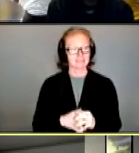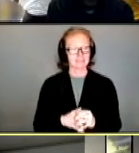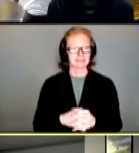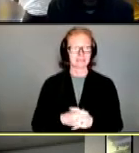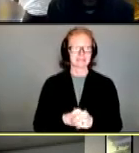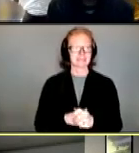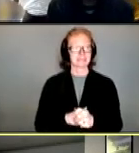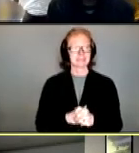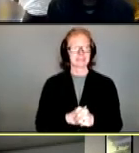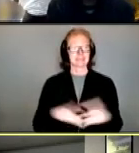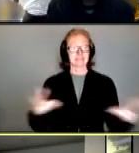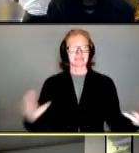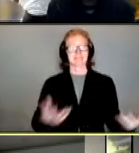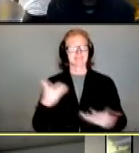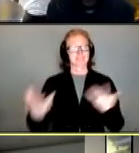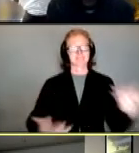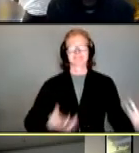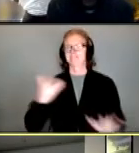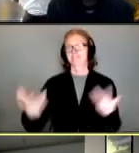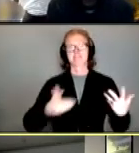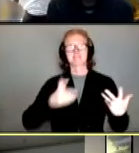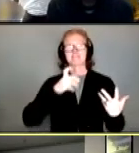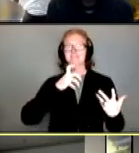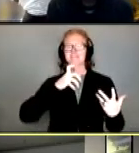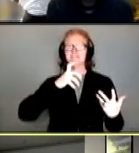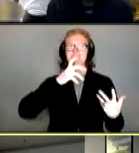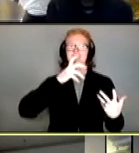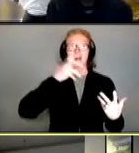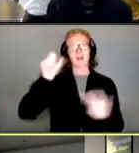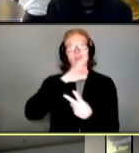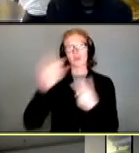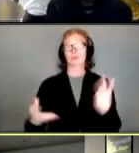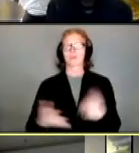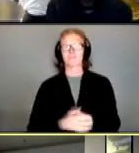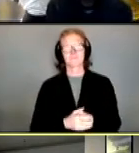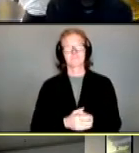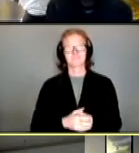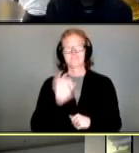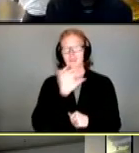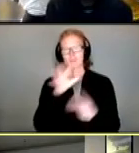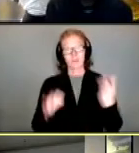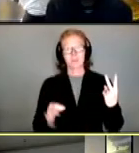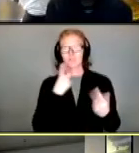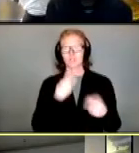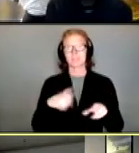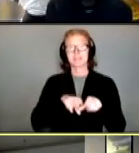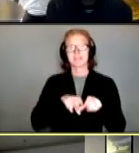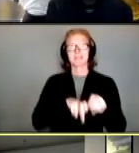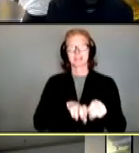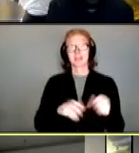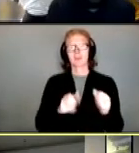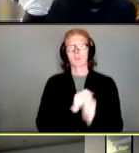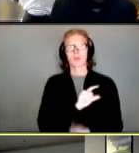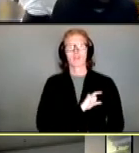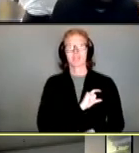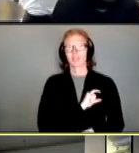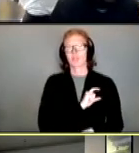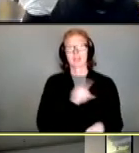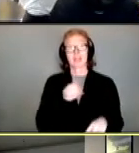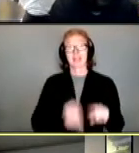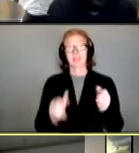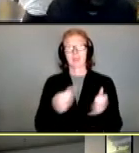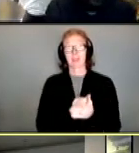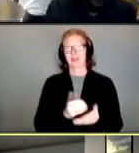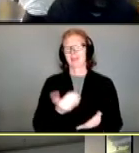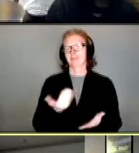a realistically suitable alternative to honestly just sitting in a car with an officer and being able